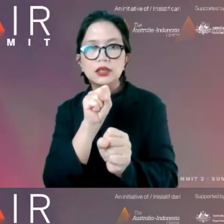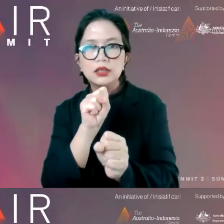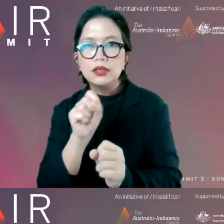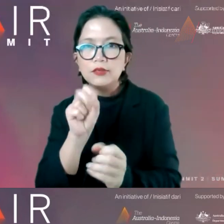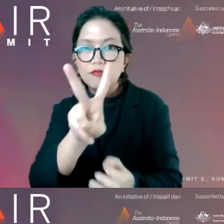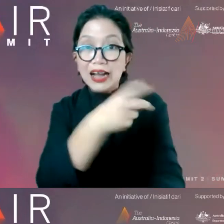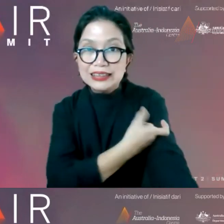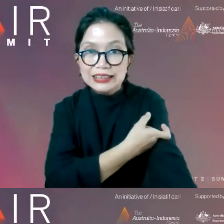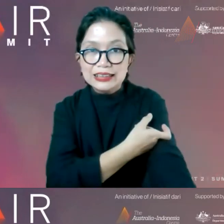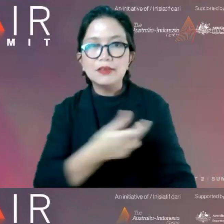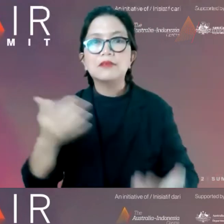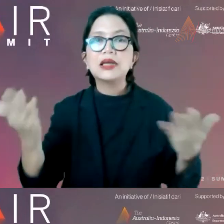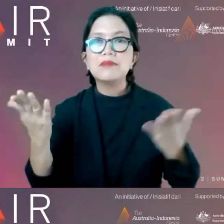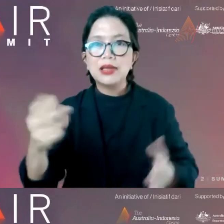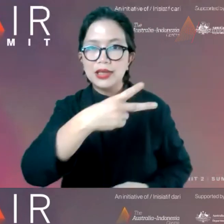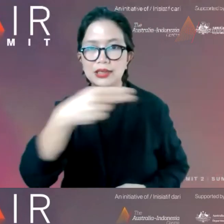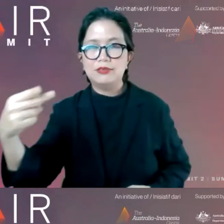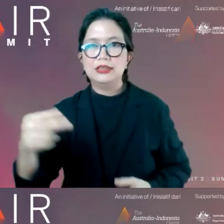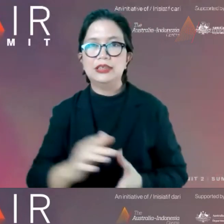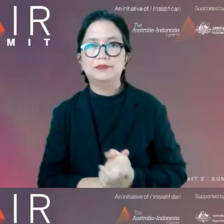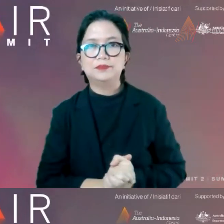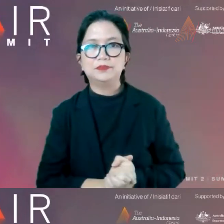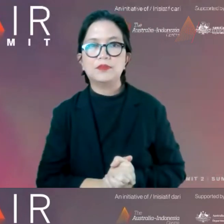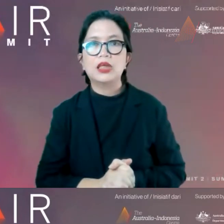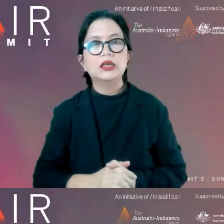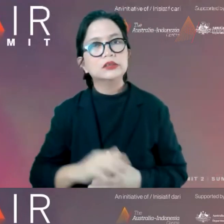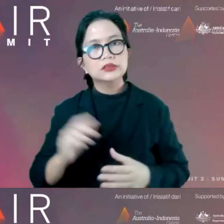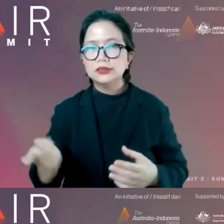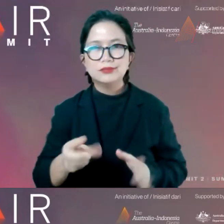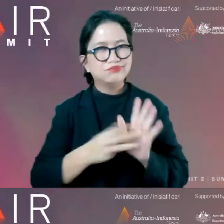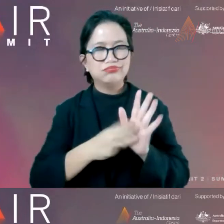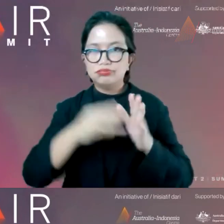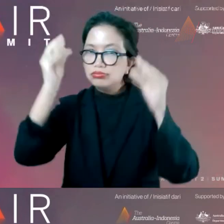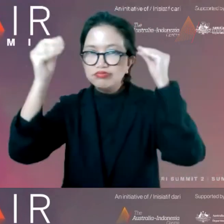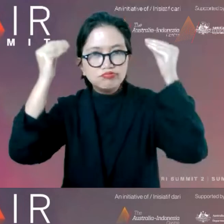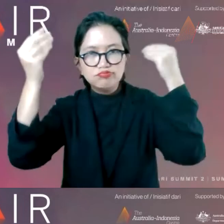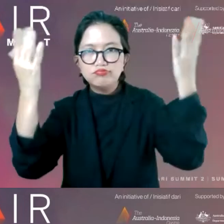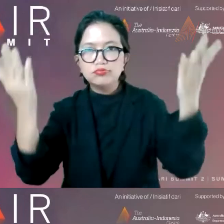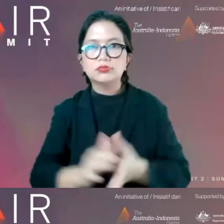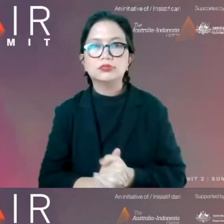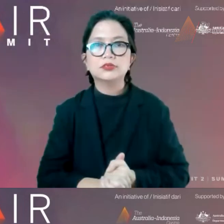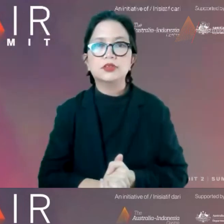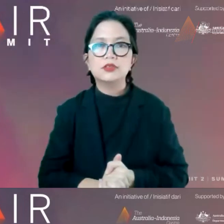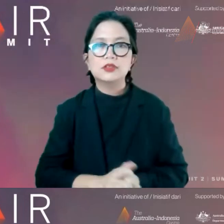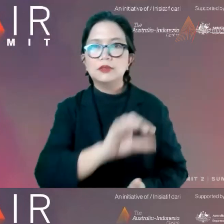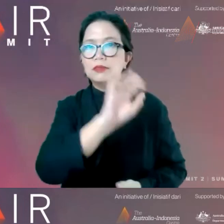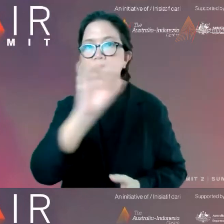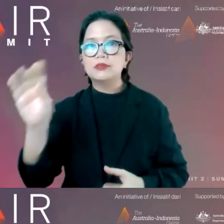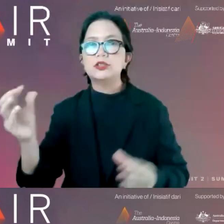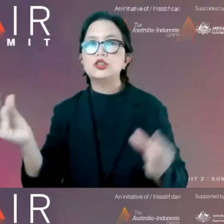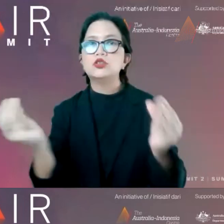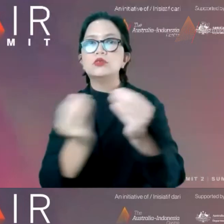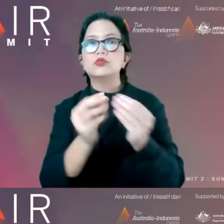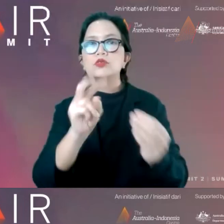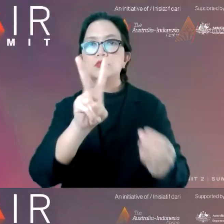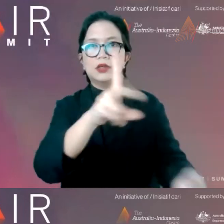more complex situation there with a larger range of vaccines available, some of which are